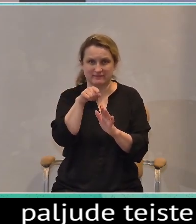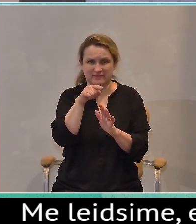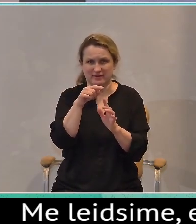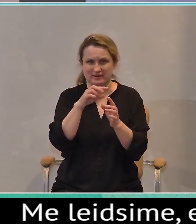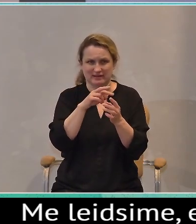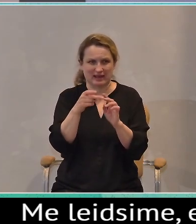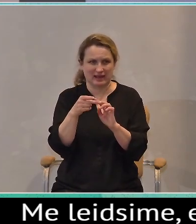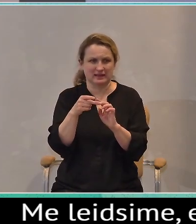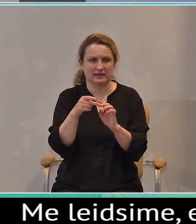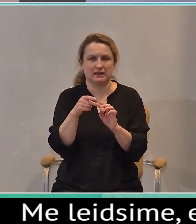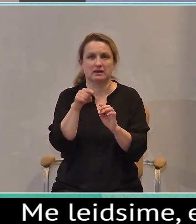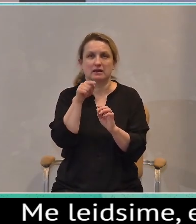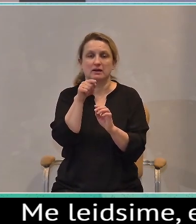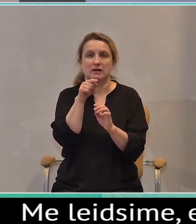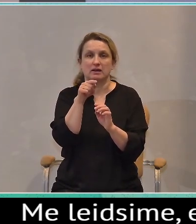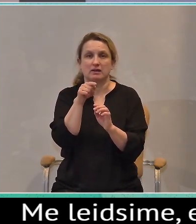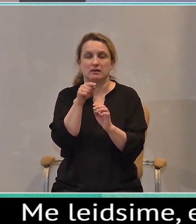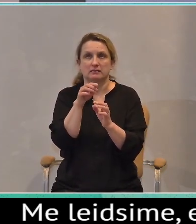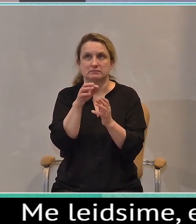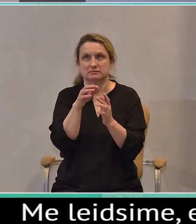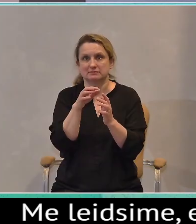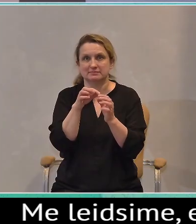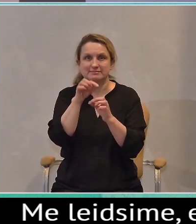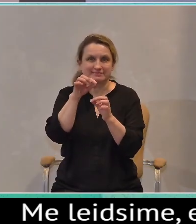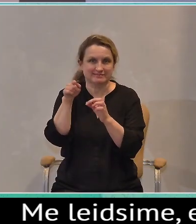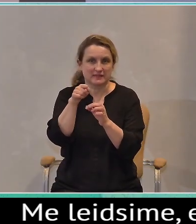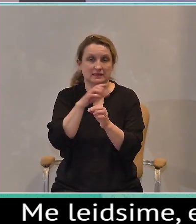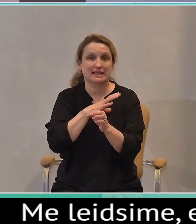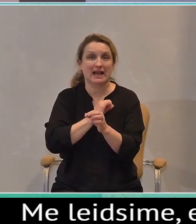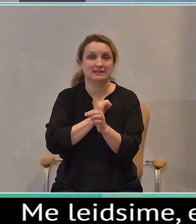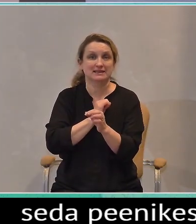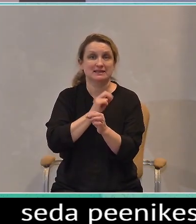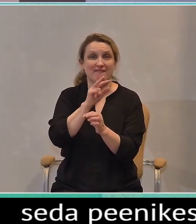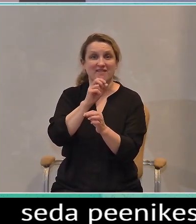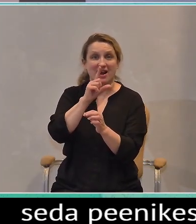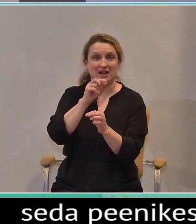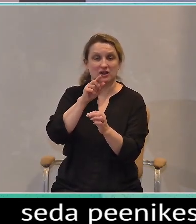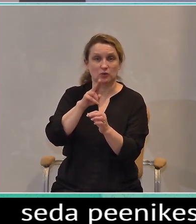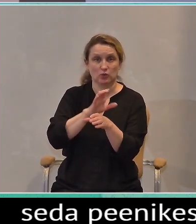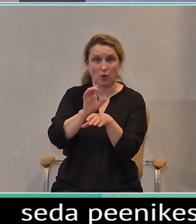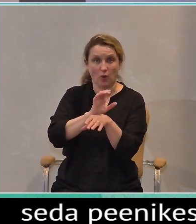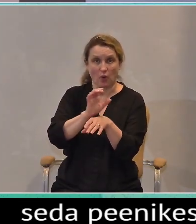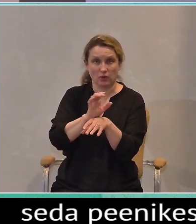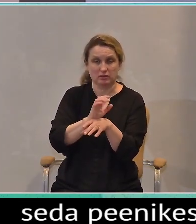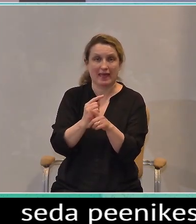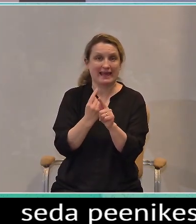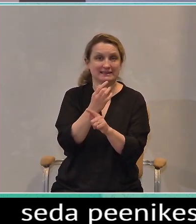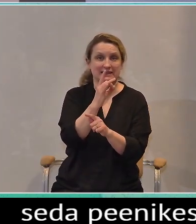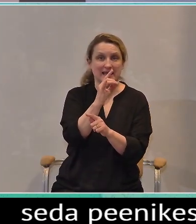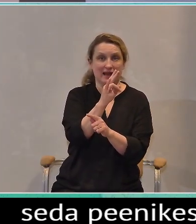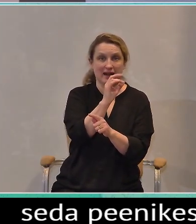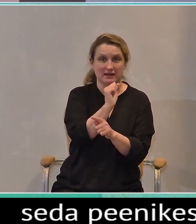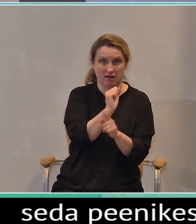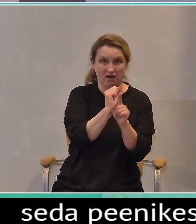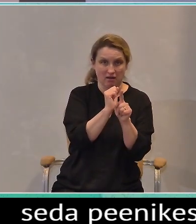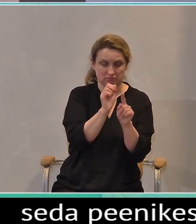each line signifies exons in the TCF4 gene. In